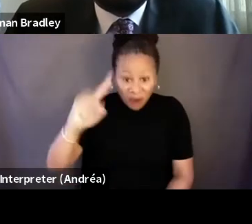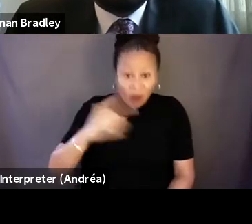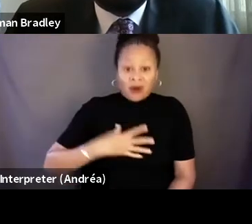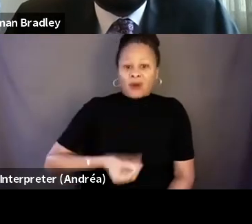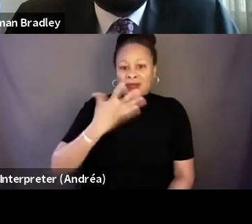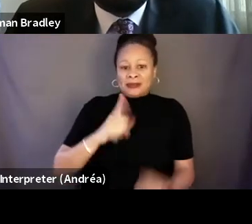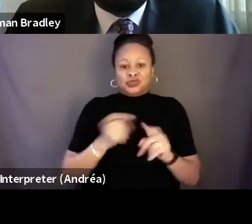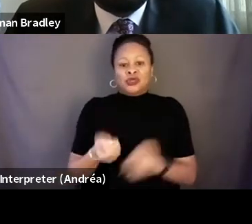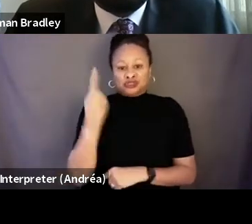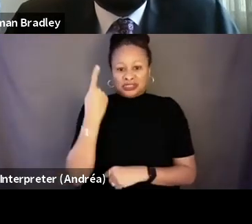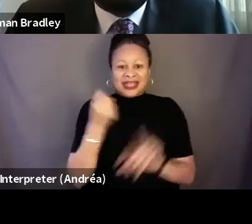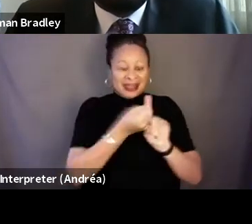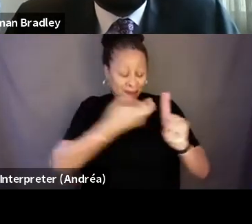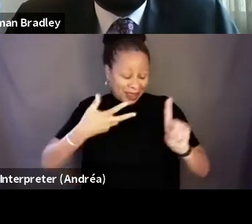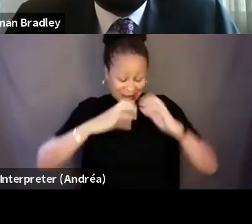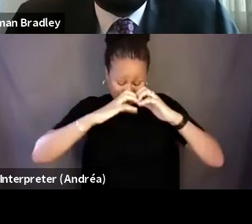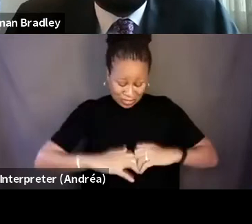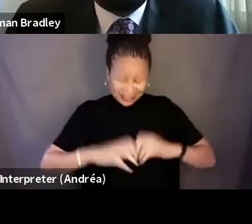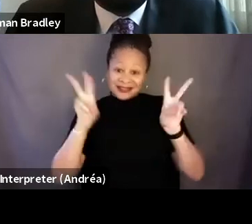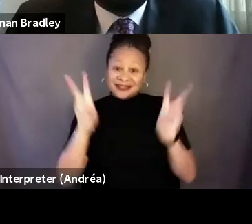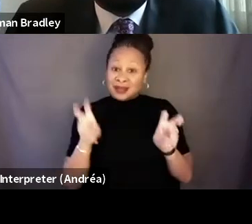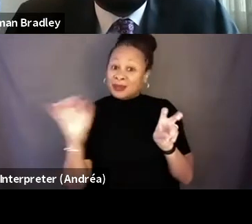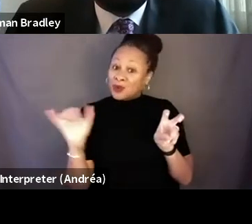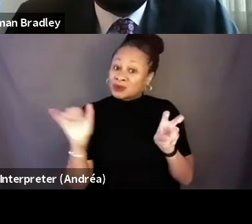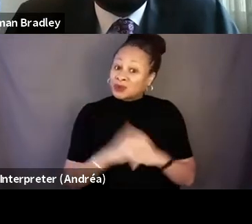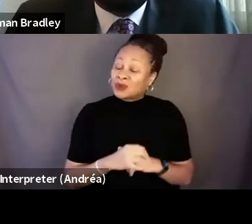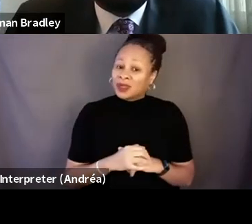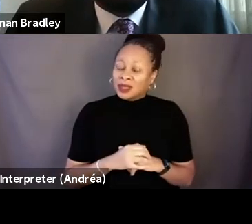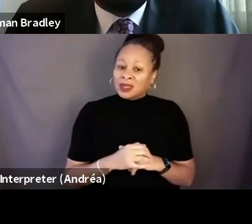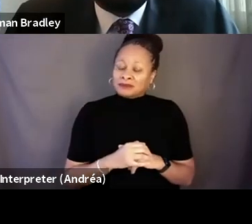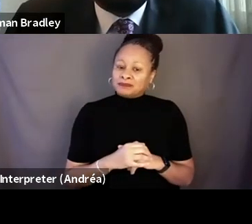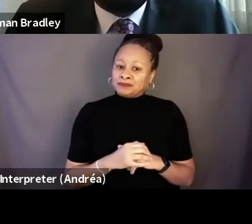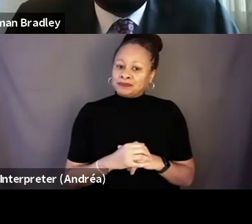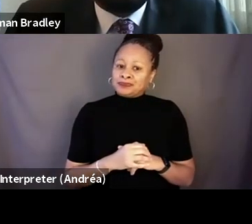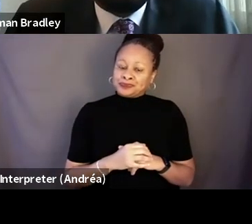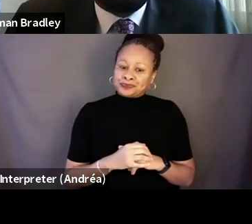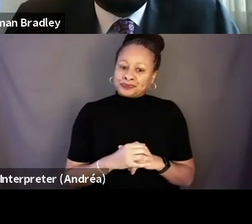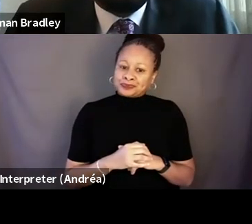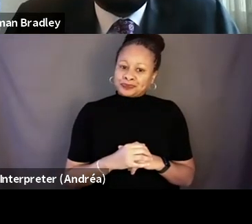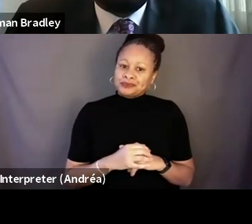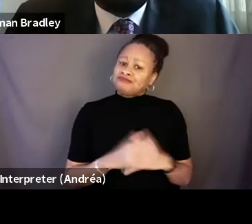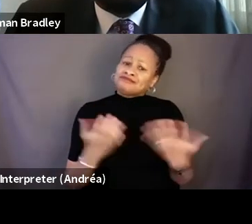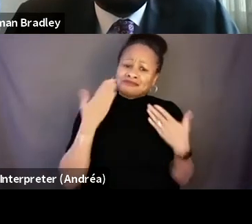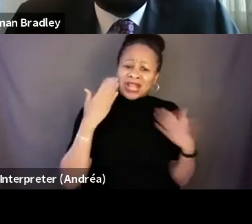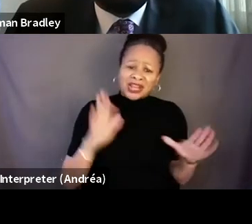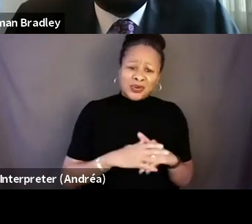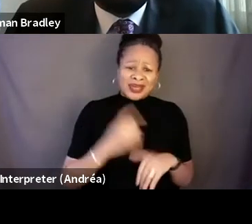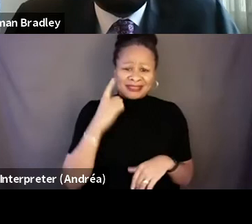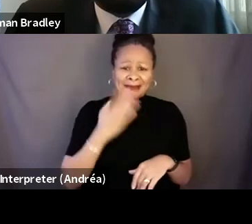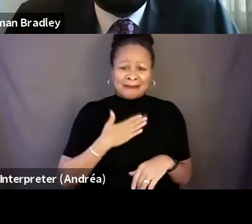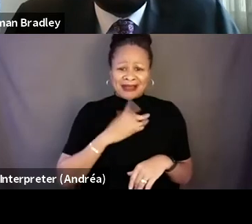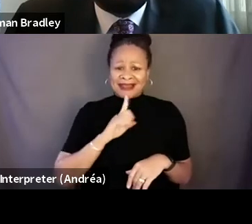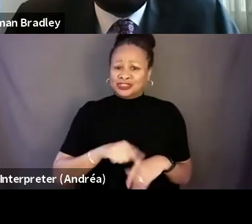and unpack and break down these topics. So I don't know. I think my answer to your question is